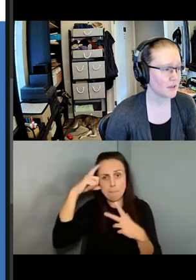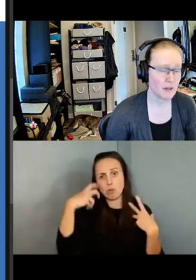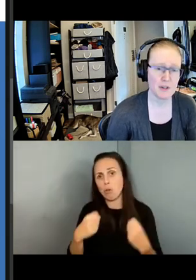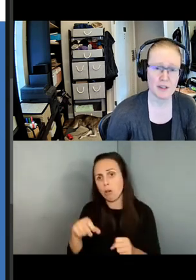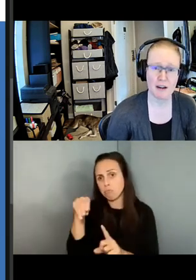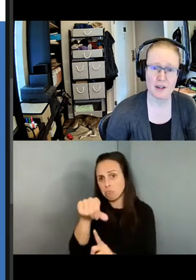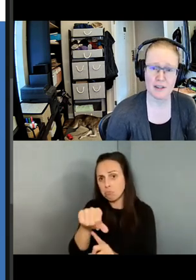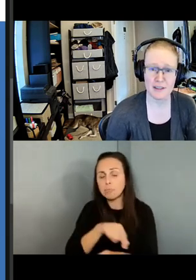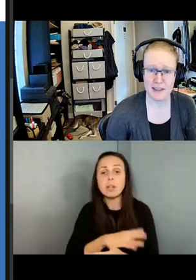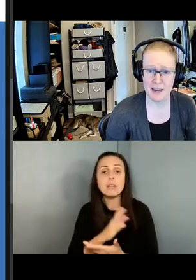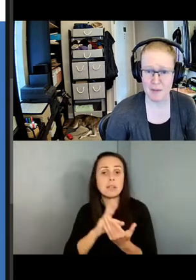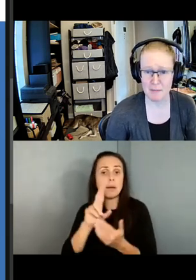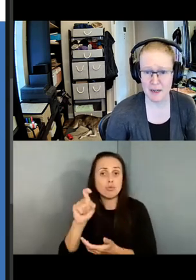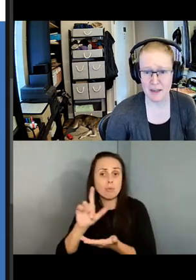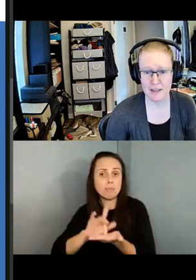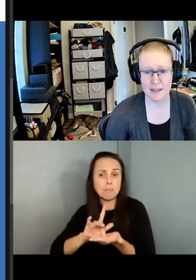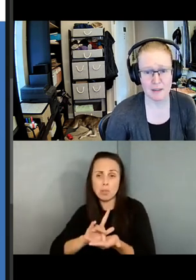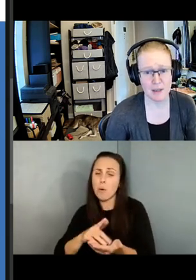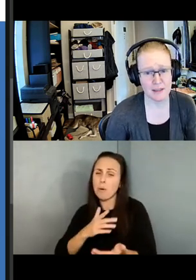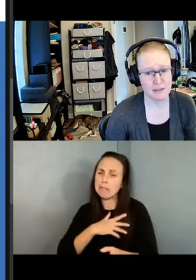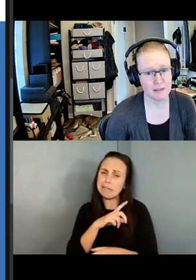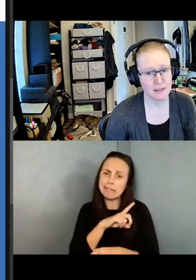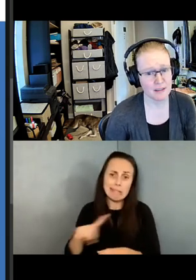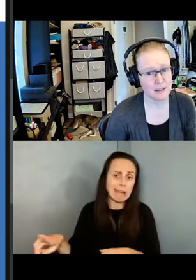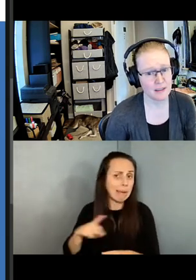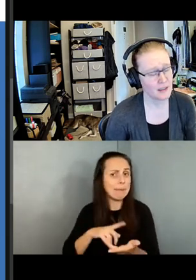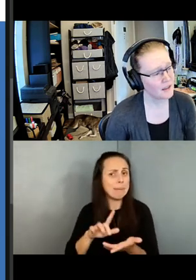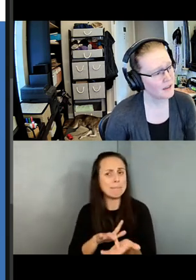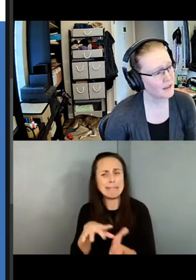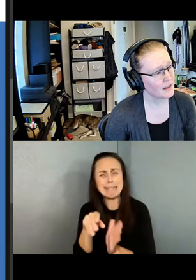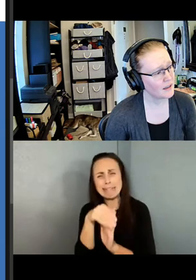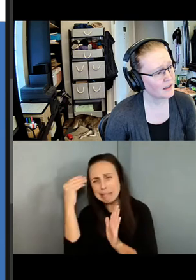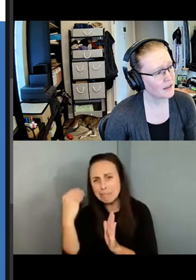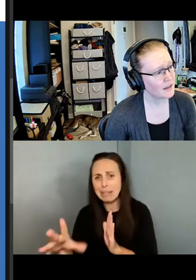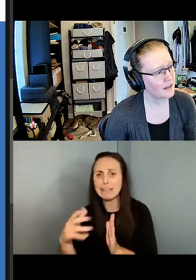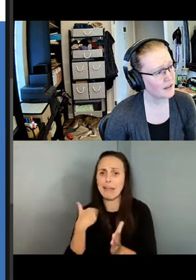some prescription coverage because damn, my medication's expensive.